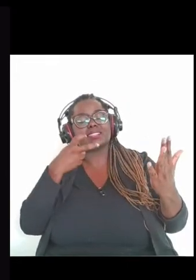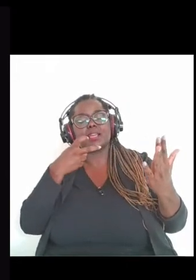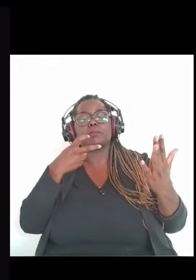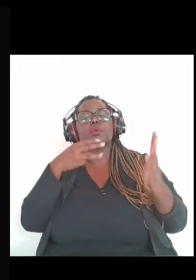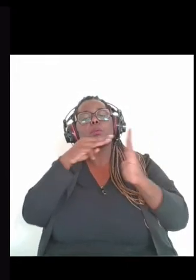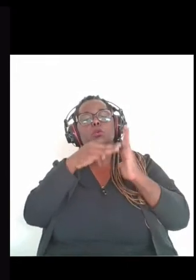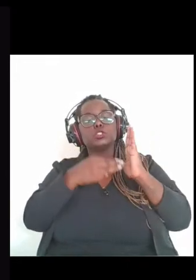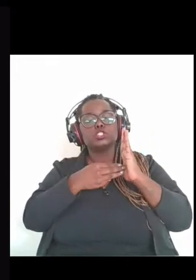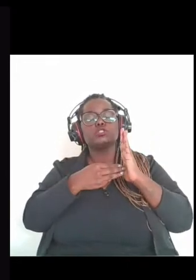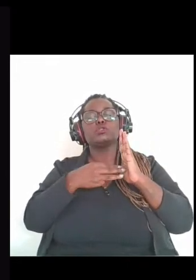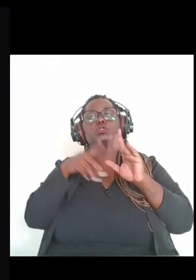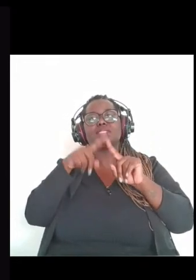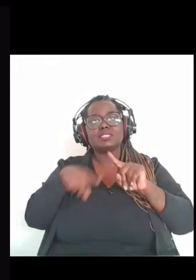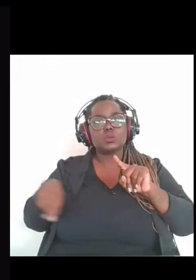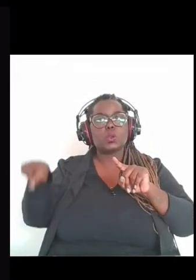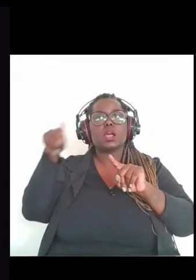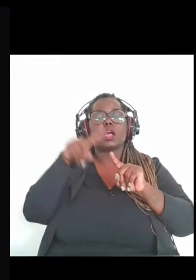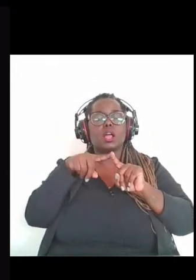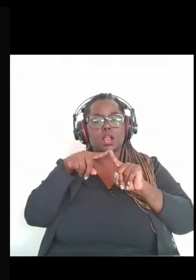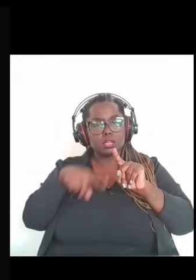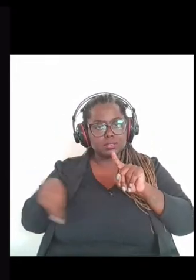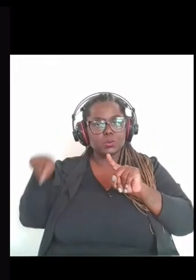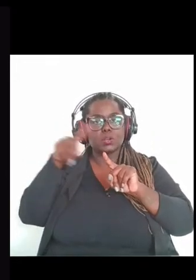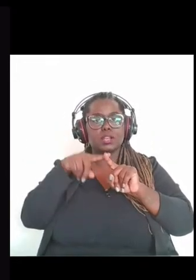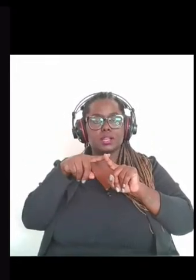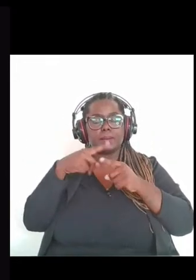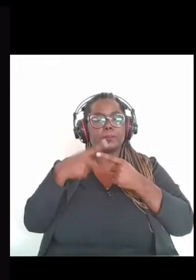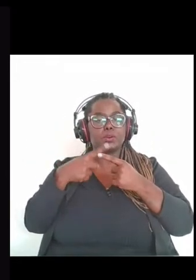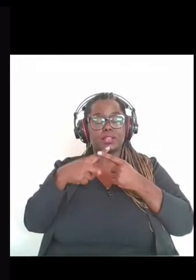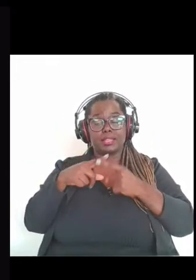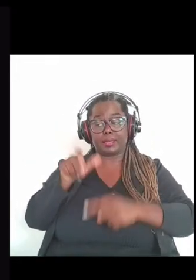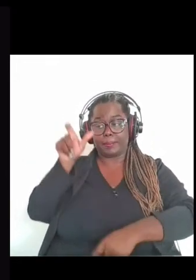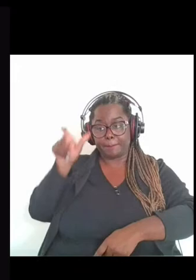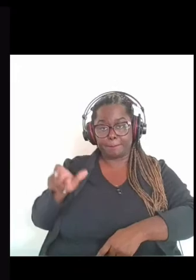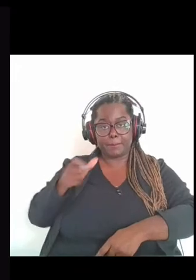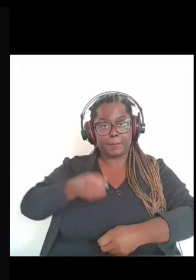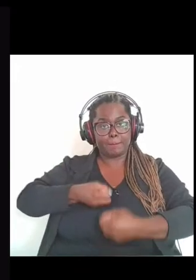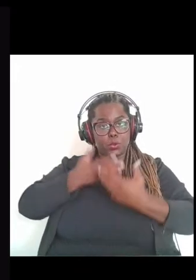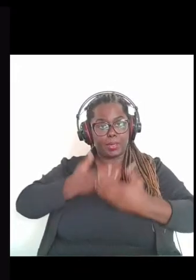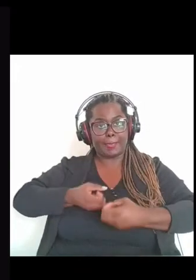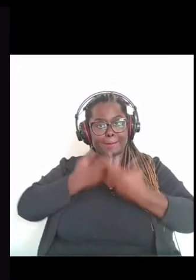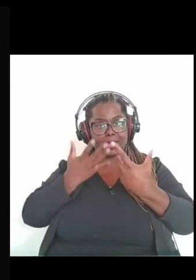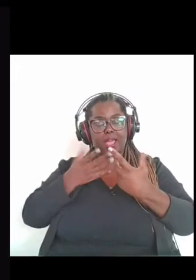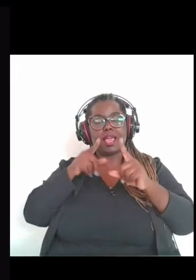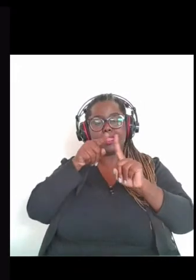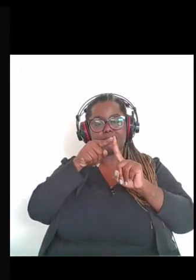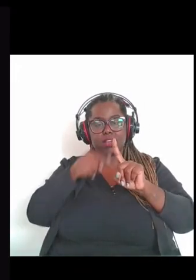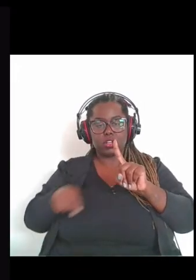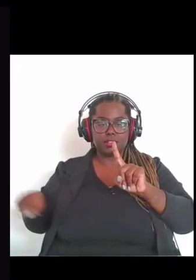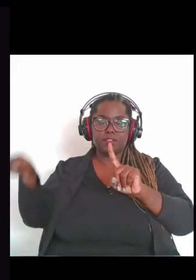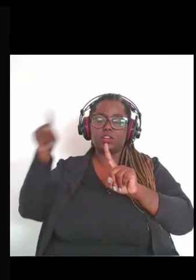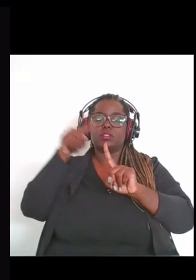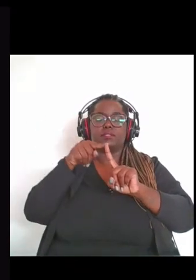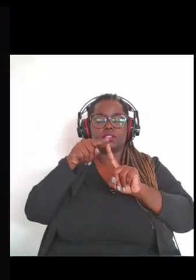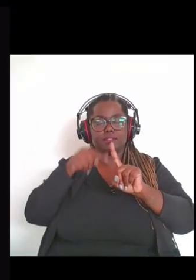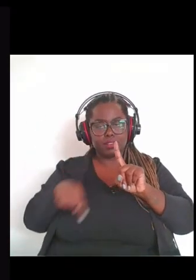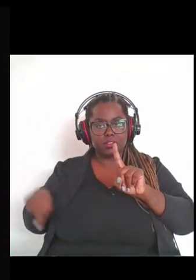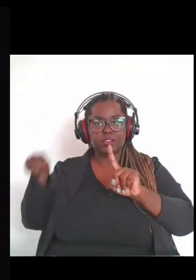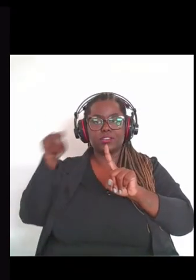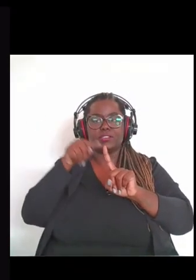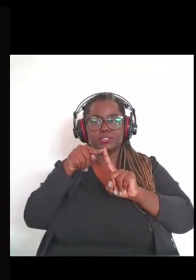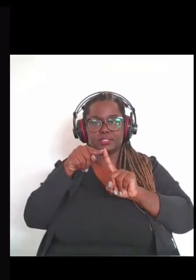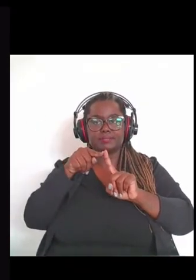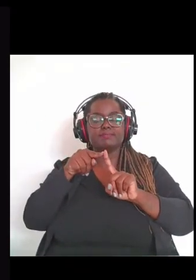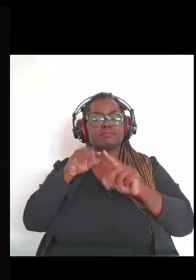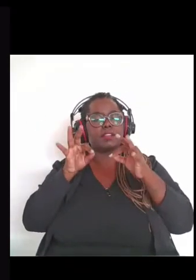returns or the poet itself returns to the starting Place asserting the followers and then I read it